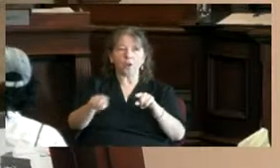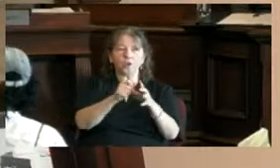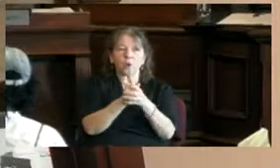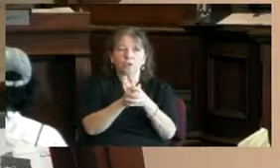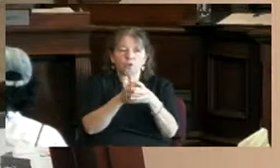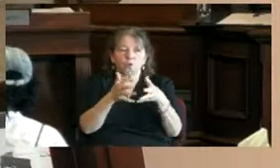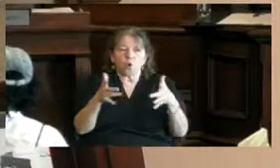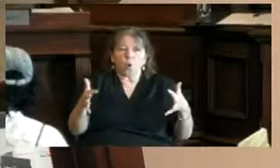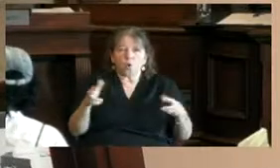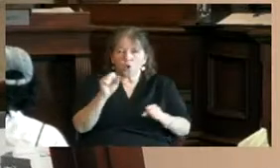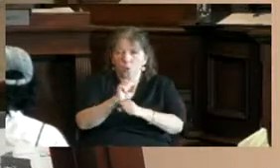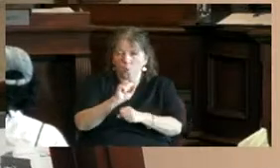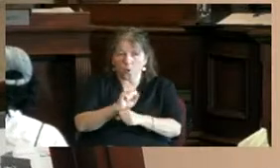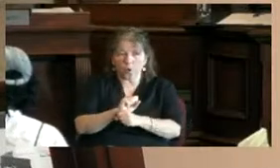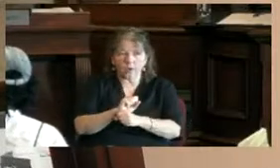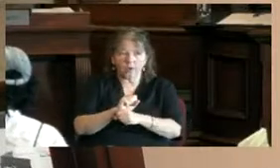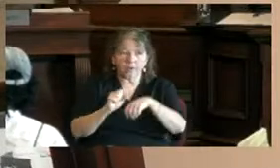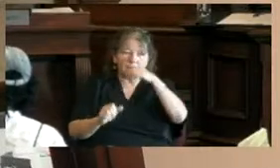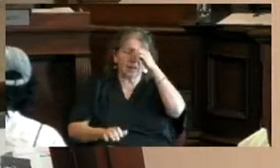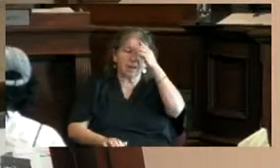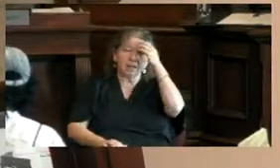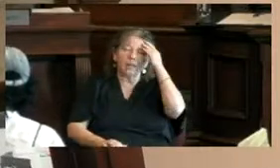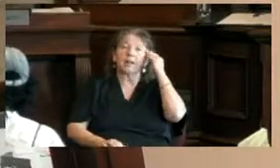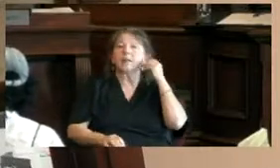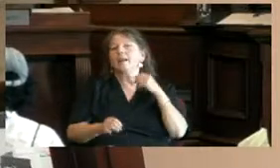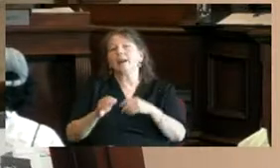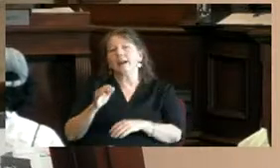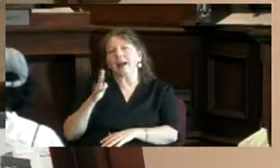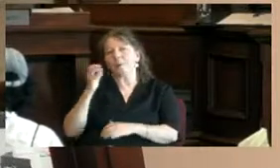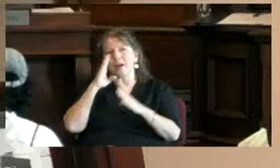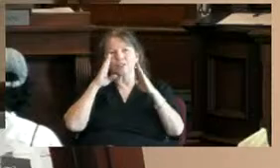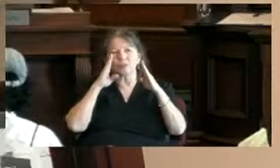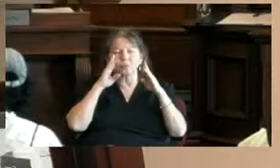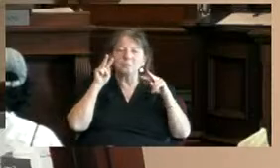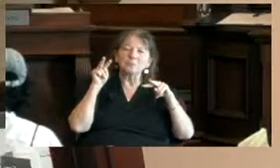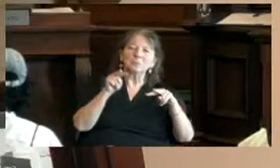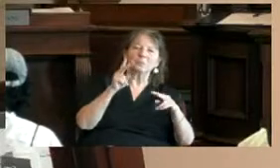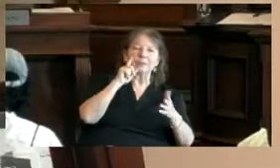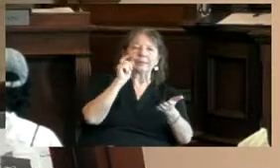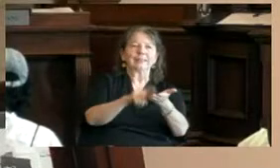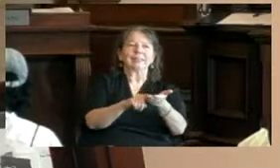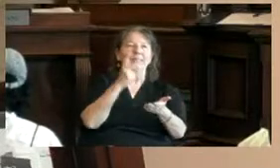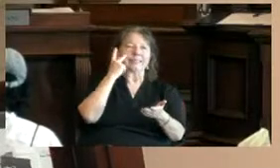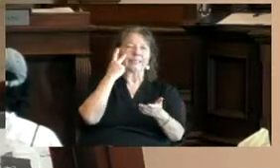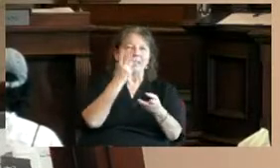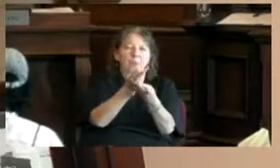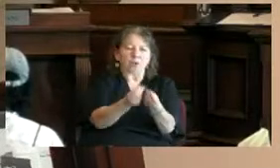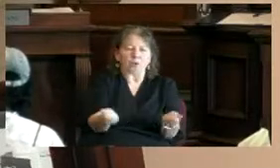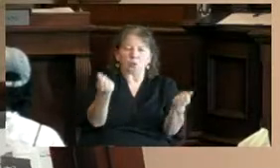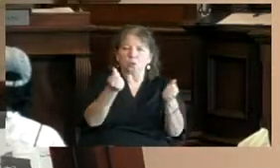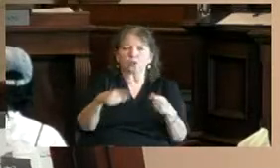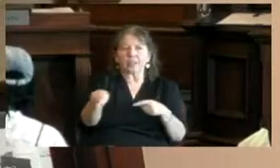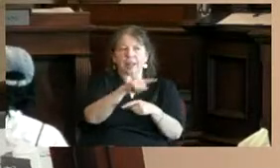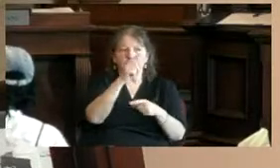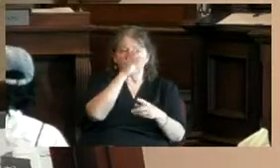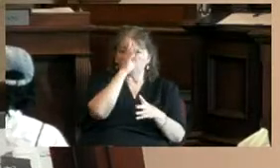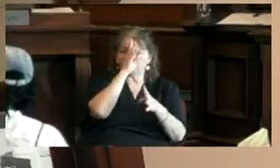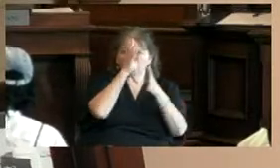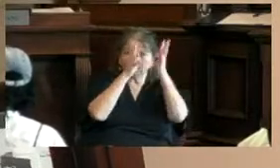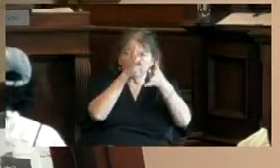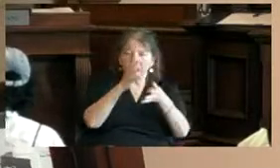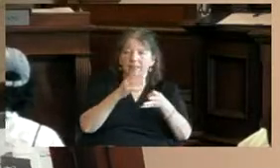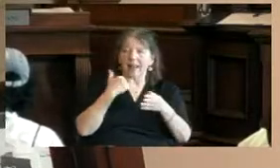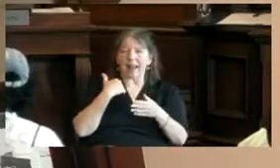work, just going to be paying attention to see some of these solutions maybe that you may even